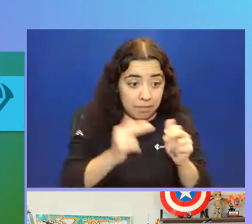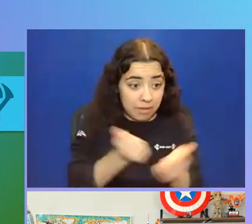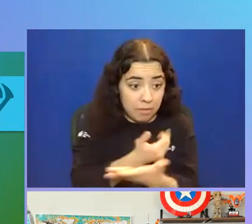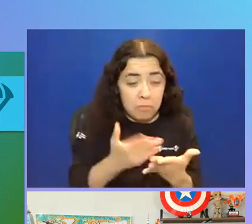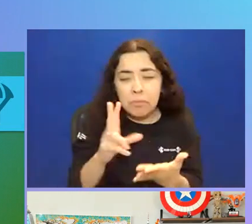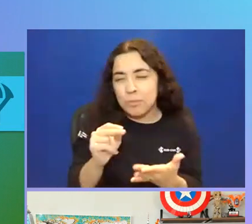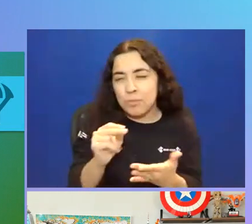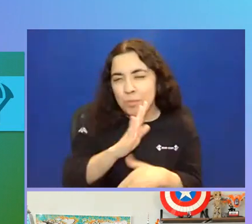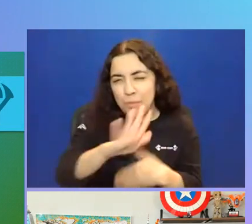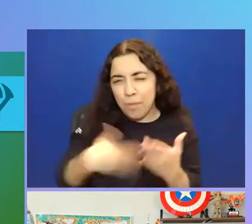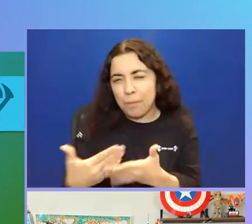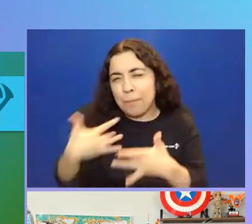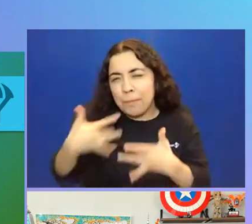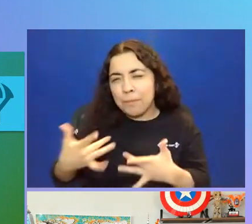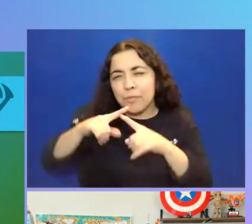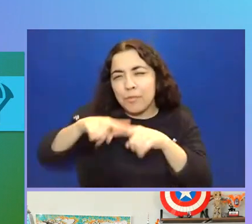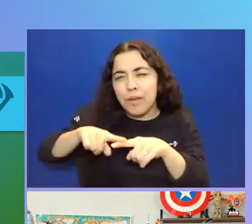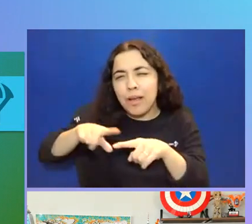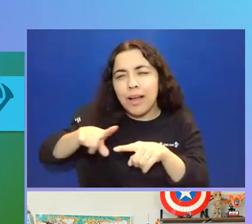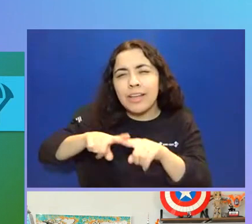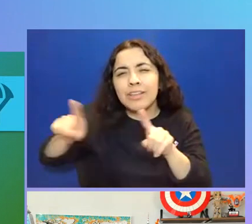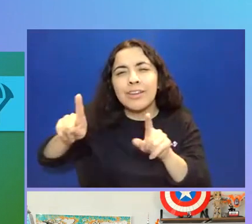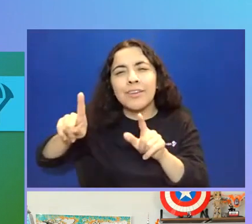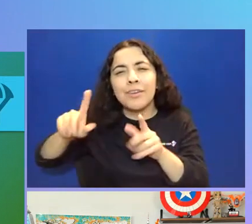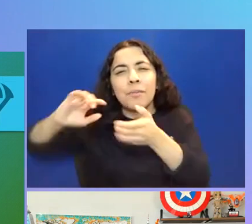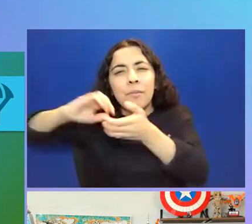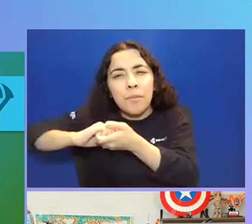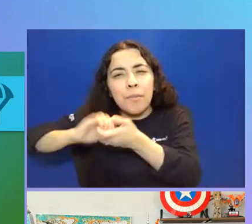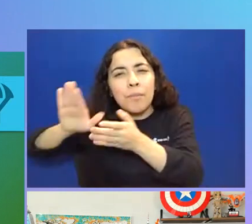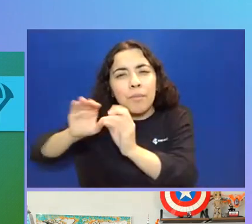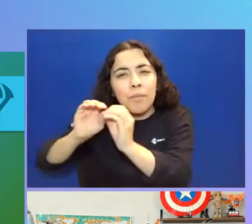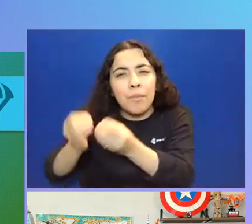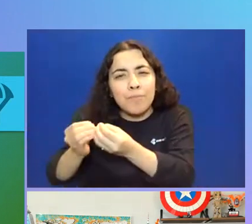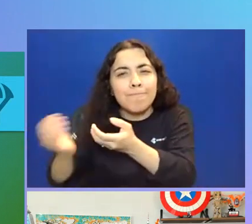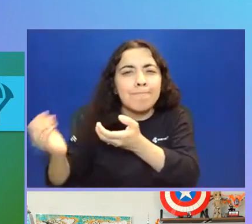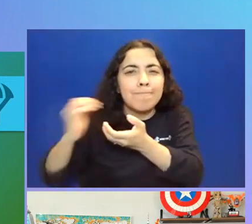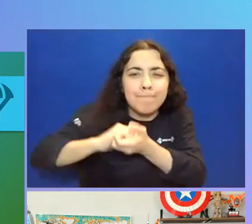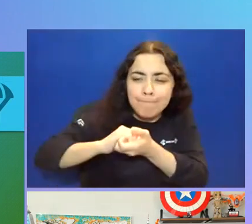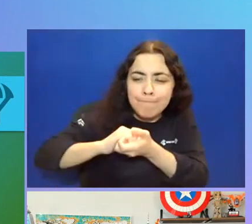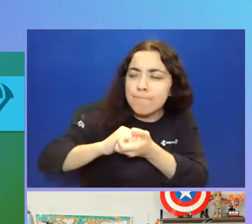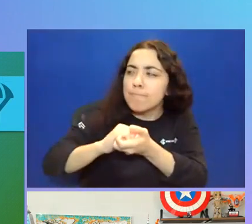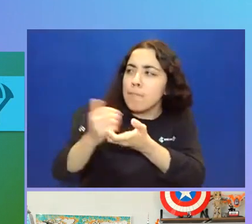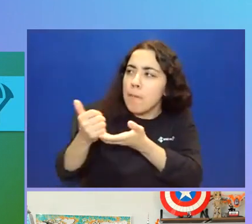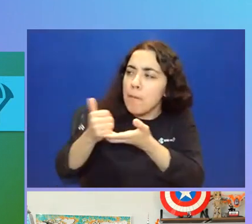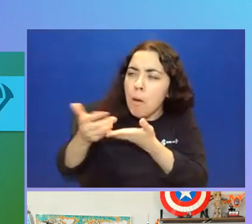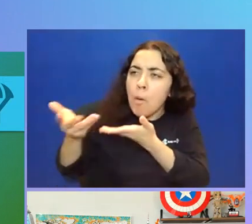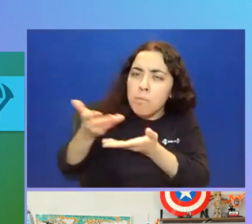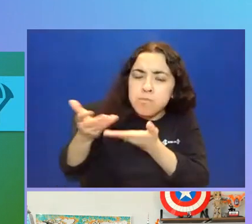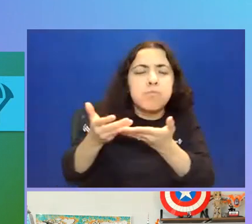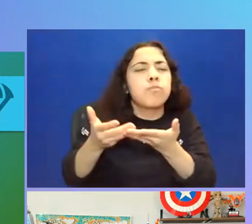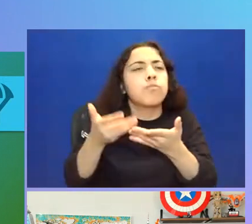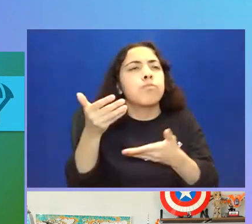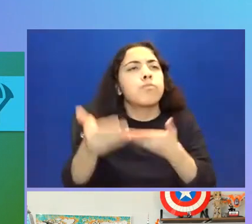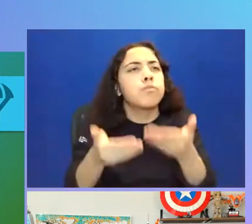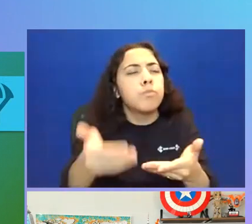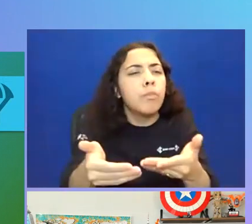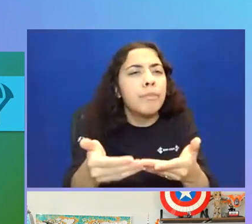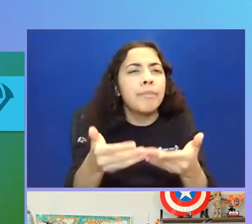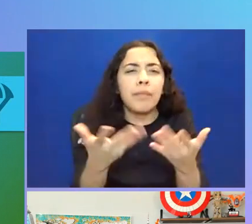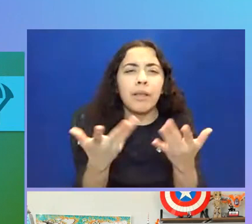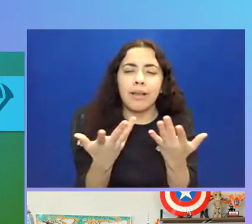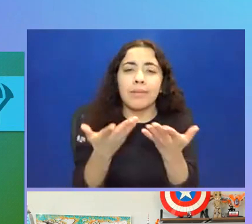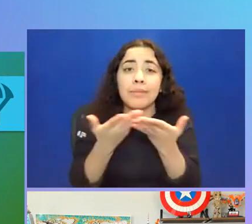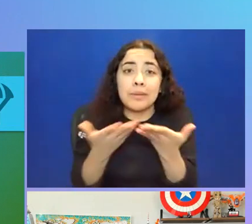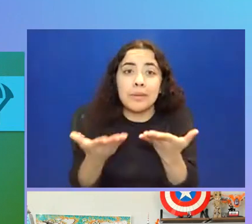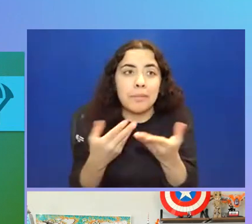on partner organizations, suppliers, to do all sorts of things, right? You think about like your HR world.